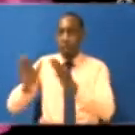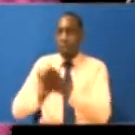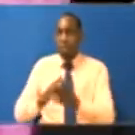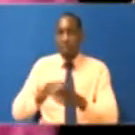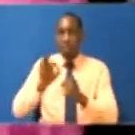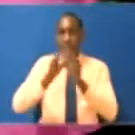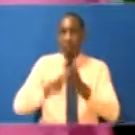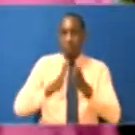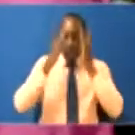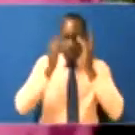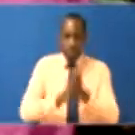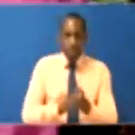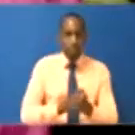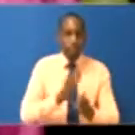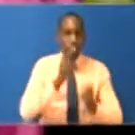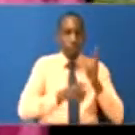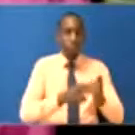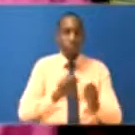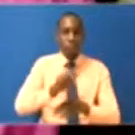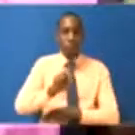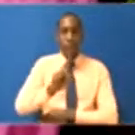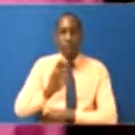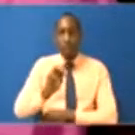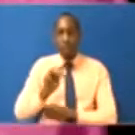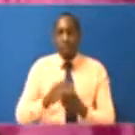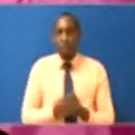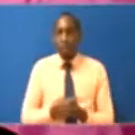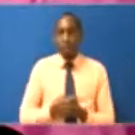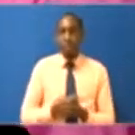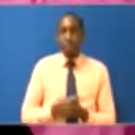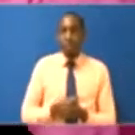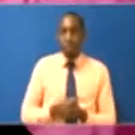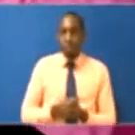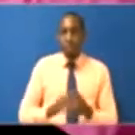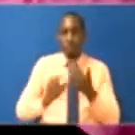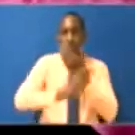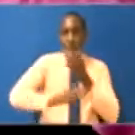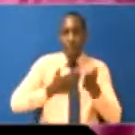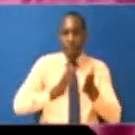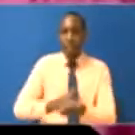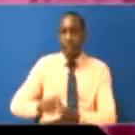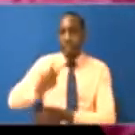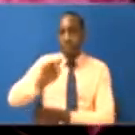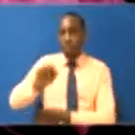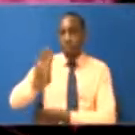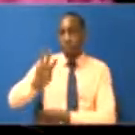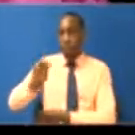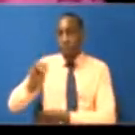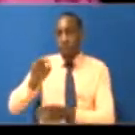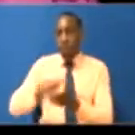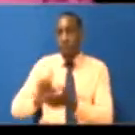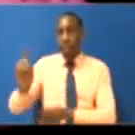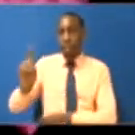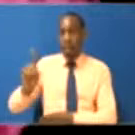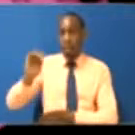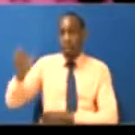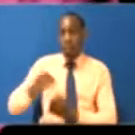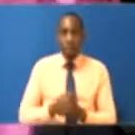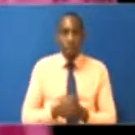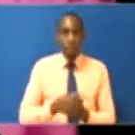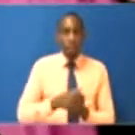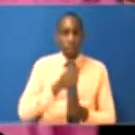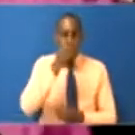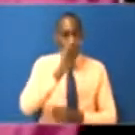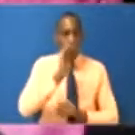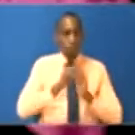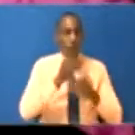will decide 22.1 thank you very much 2.1 million in the country and the 2.4 million in nairobi county thank you for the